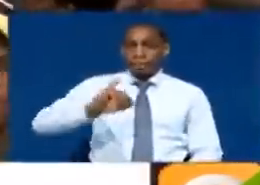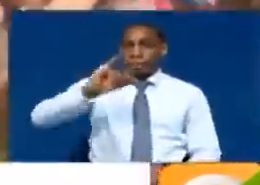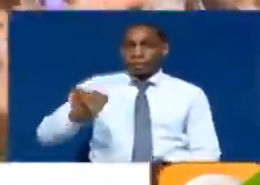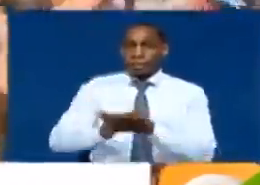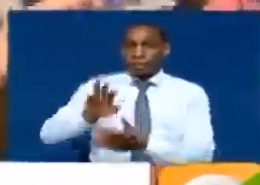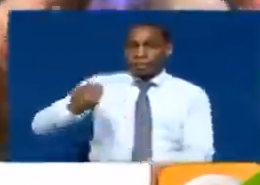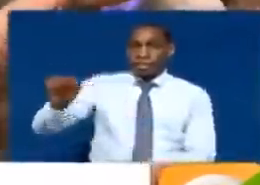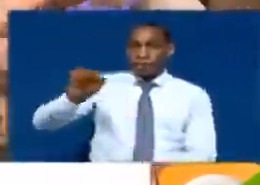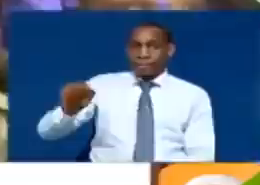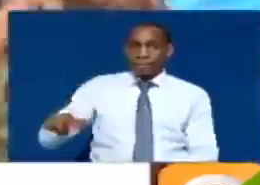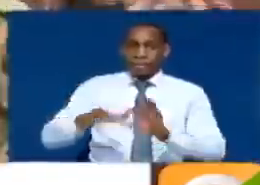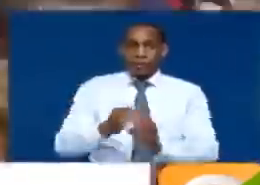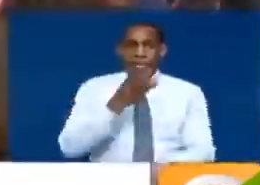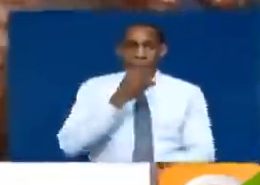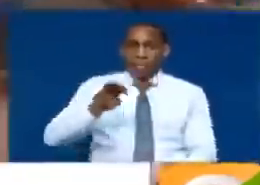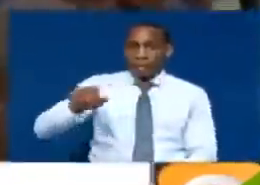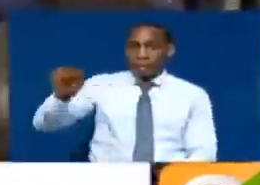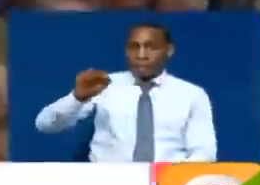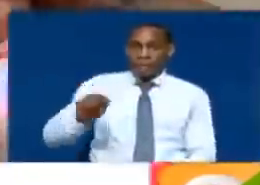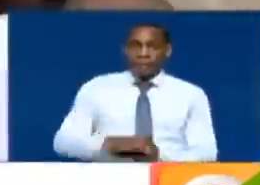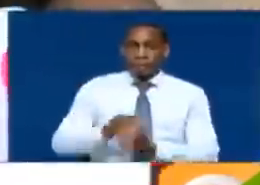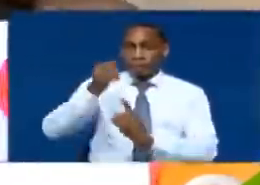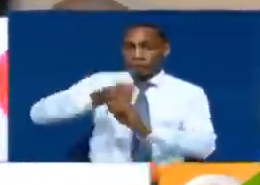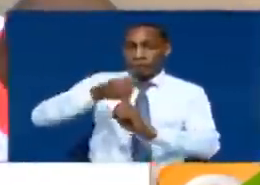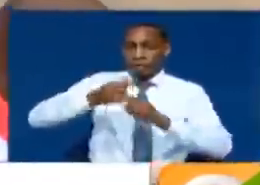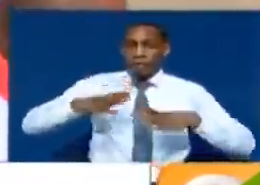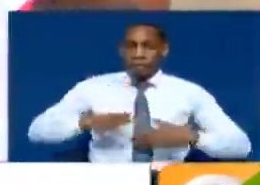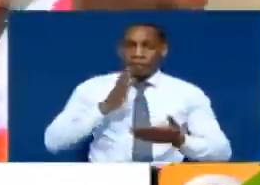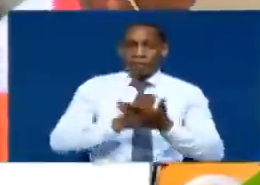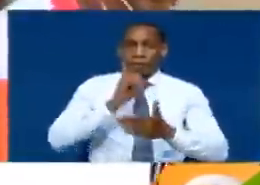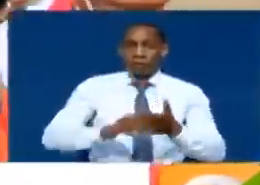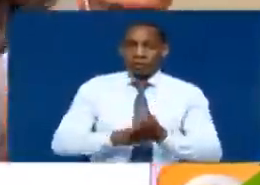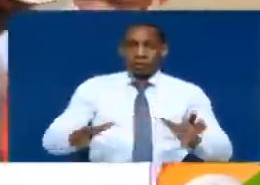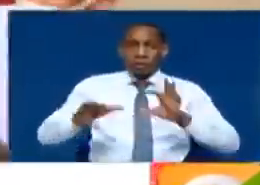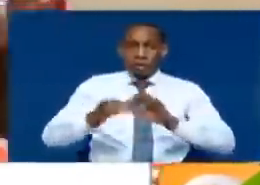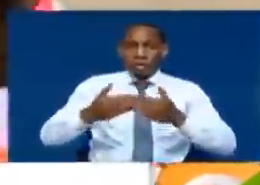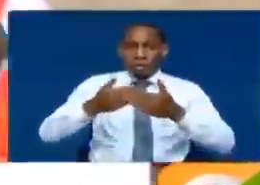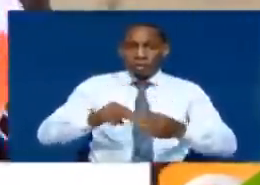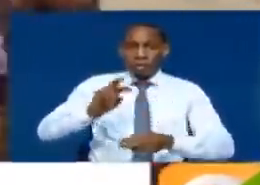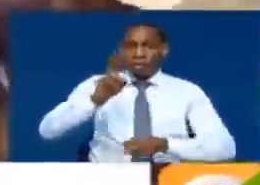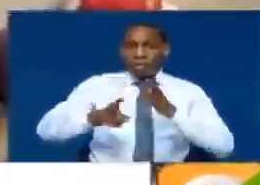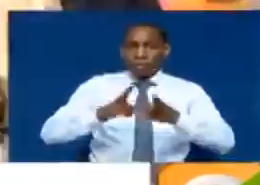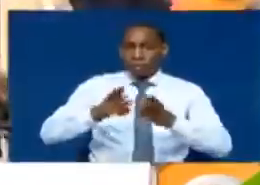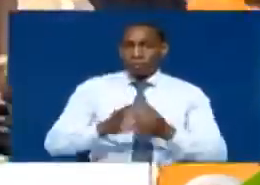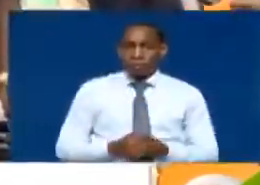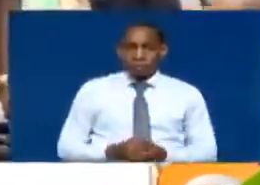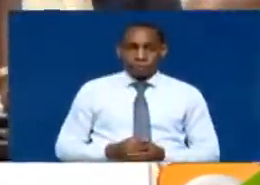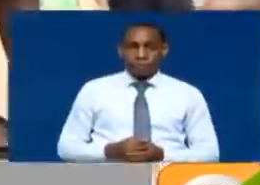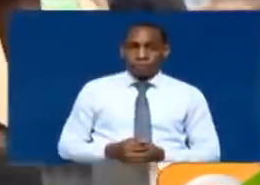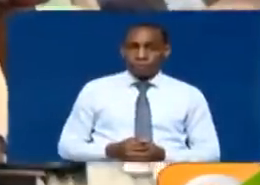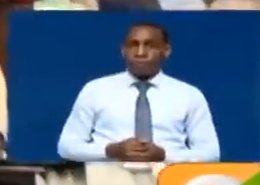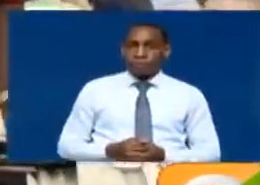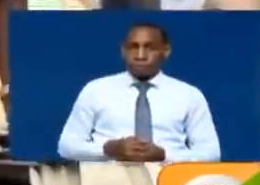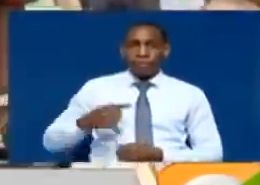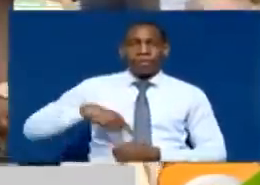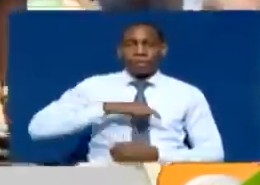Jubilee MPs joining their ODM counterparts in the voter drive, affirming their merger ahead of 2022. Na